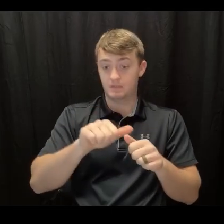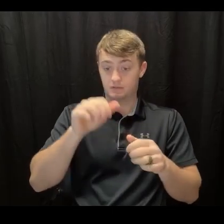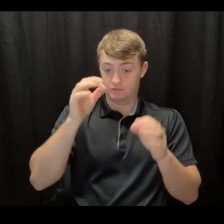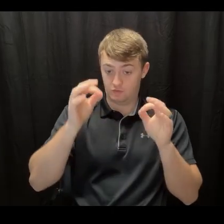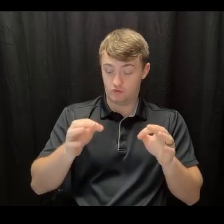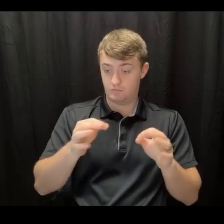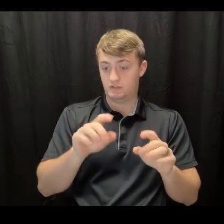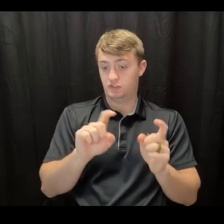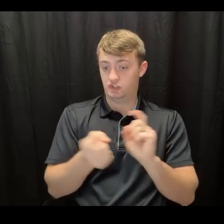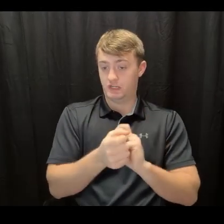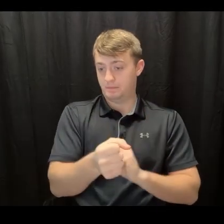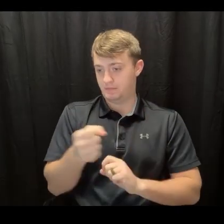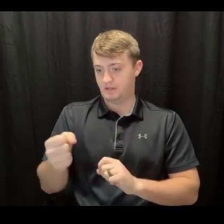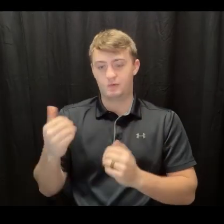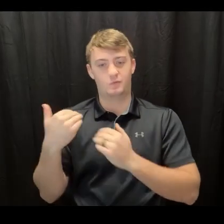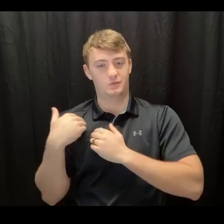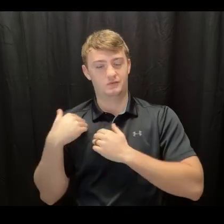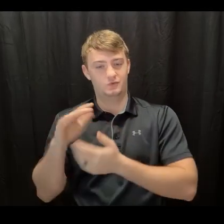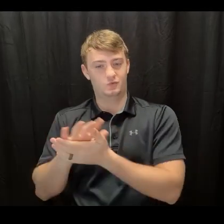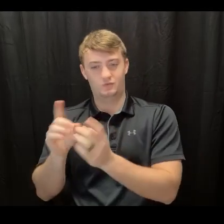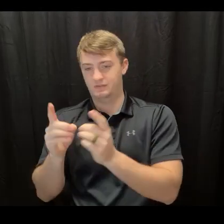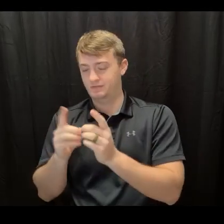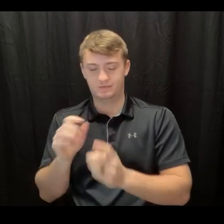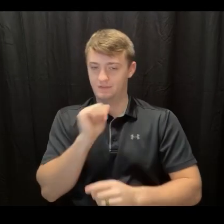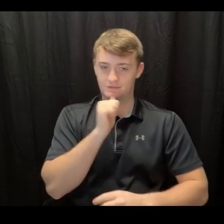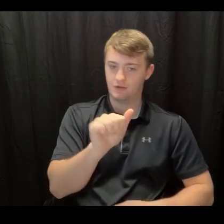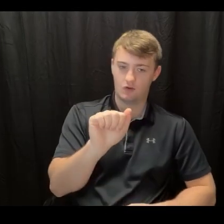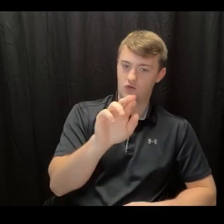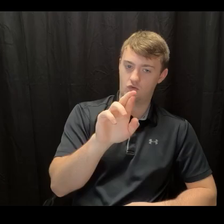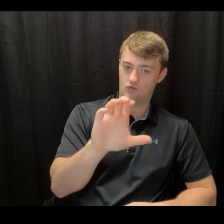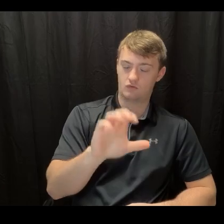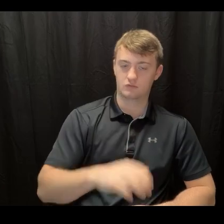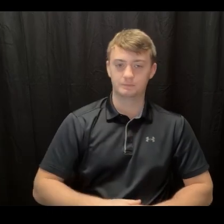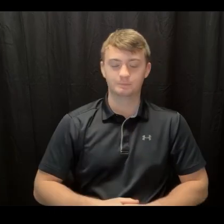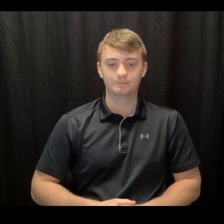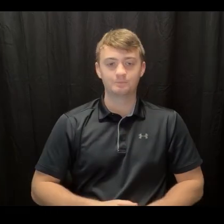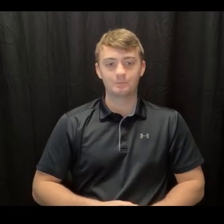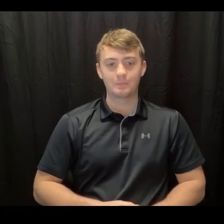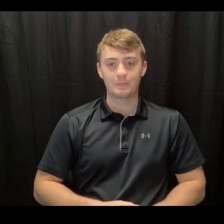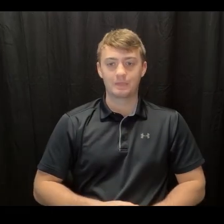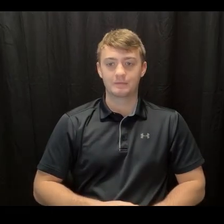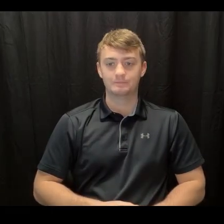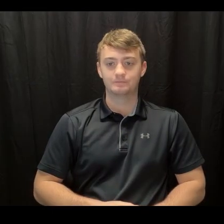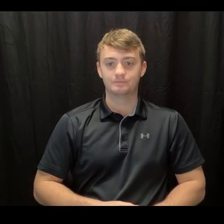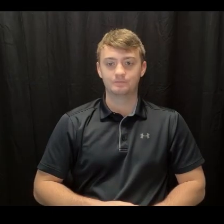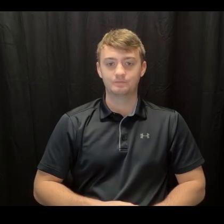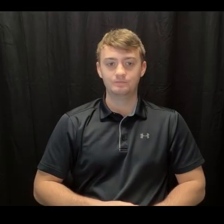a change of placement is the responsibility of the district, not of the ARC.